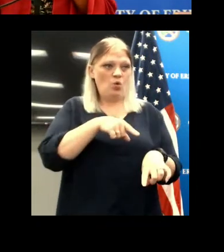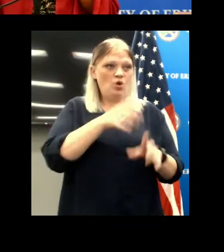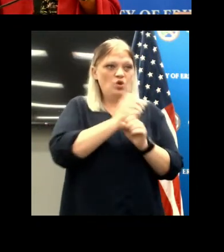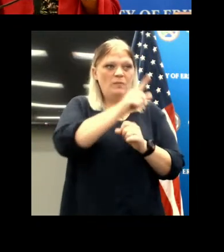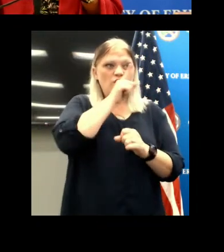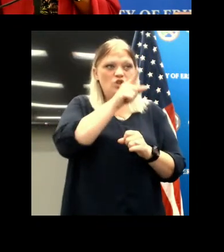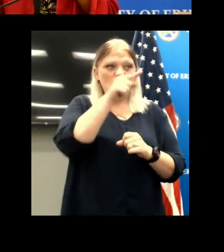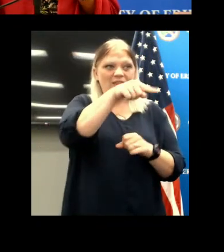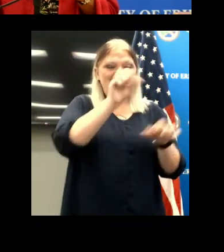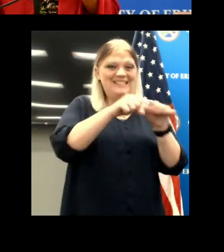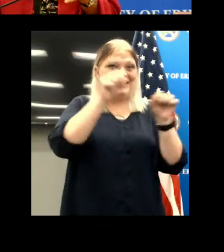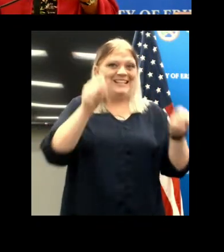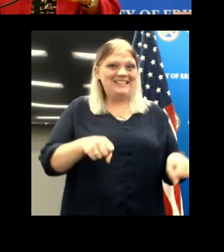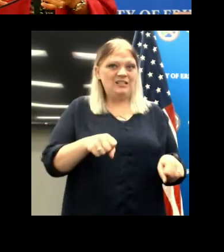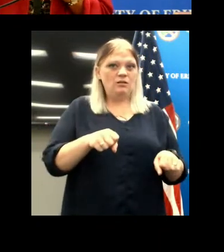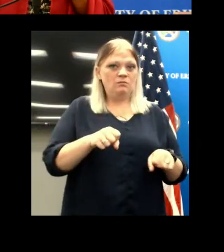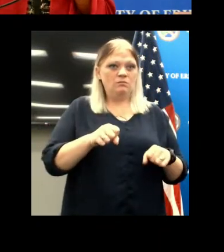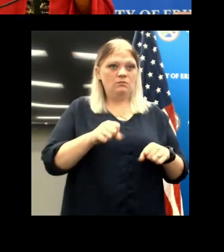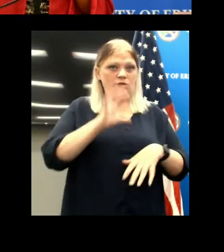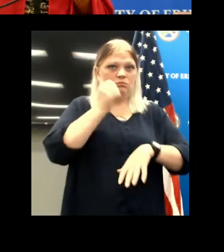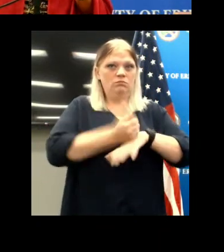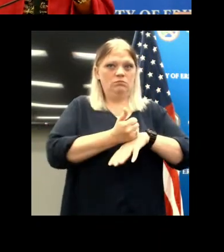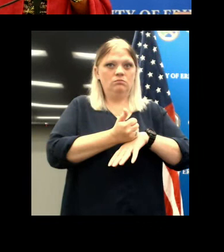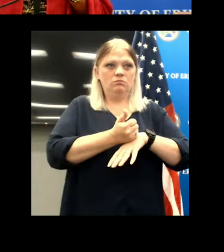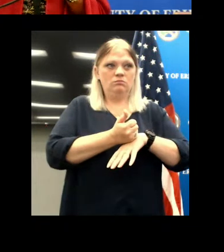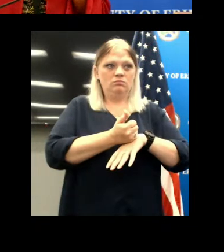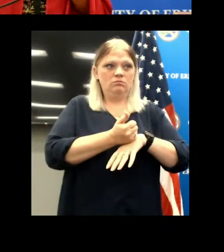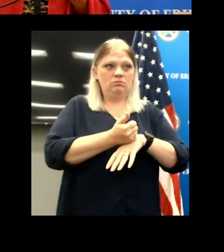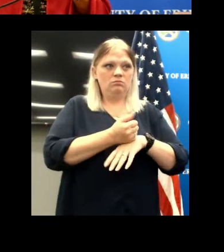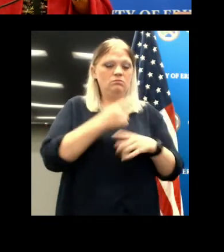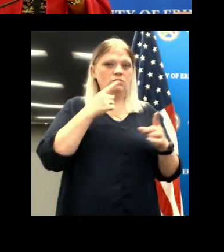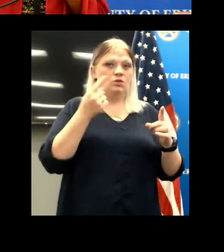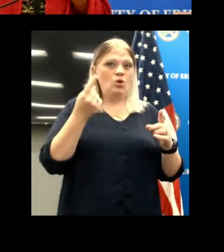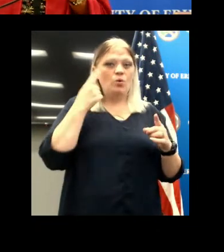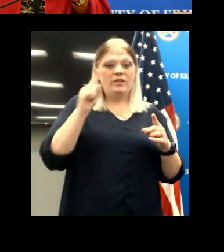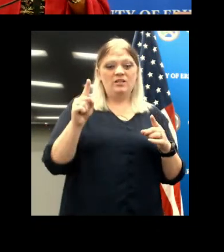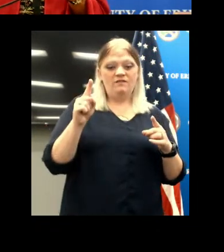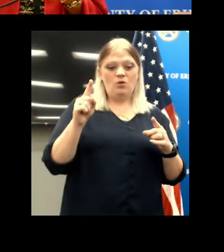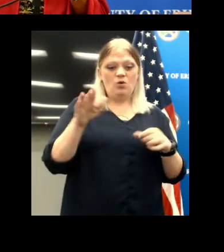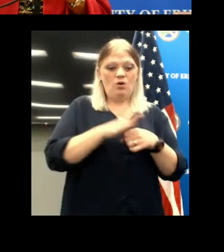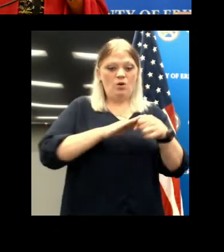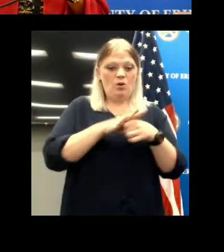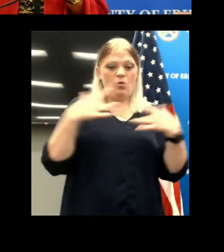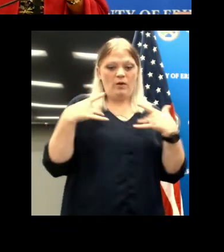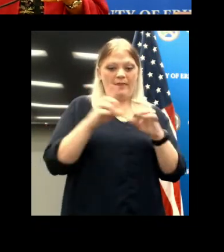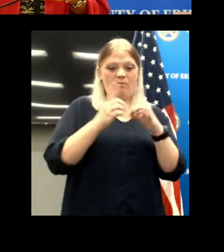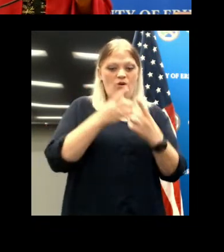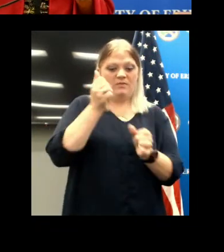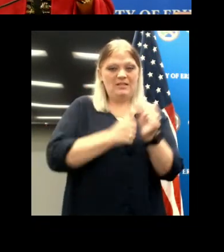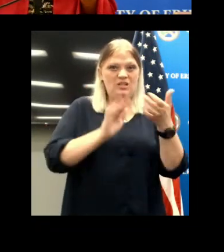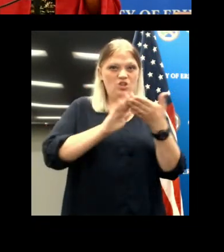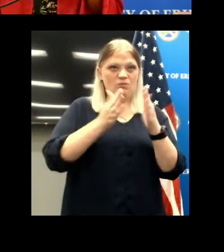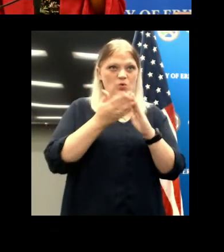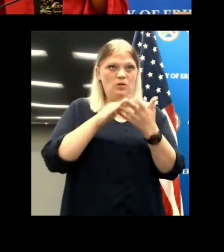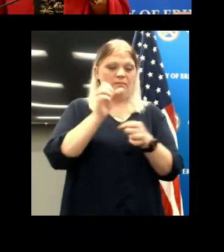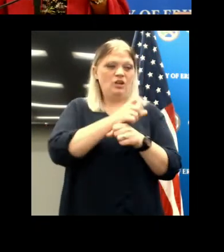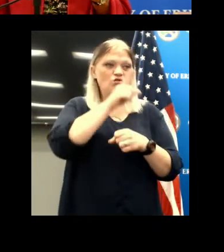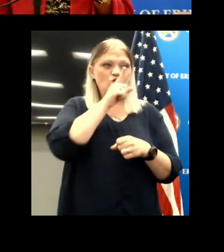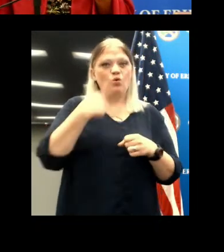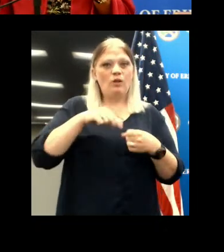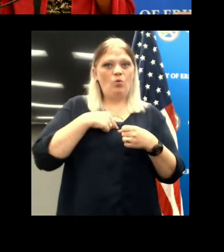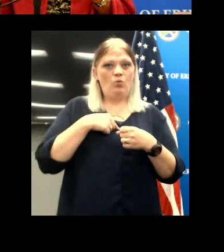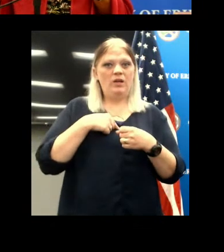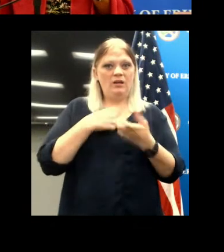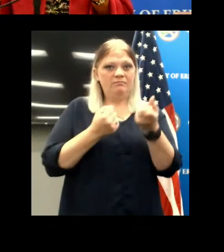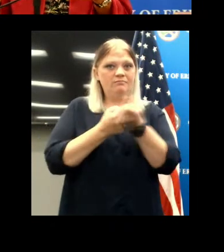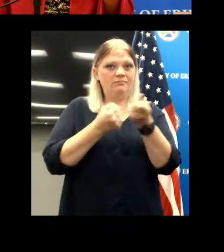ensure that these systems are in place. And he's put it onto the health departments, local health departments in each community to make sure that we enforce